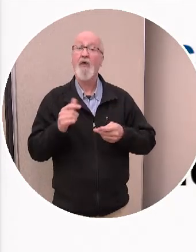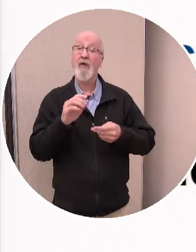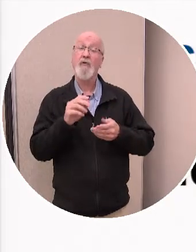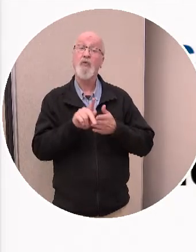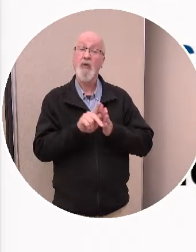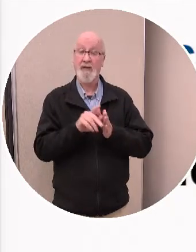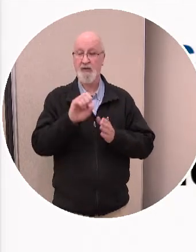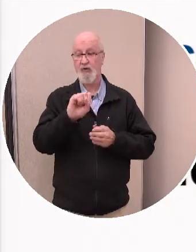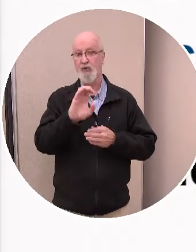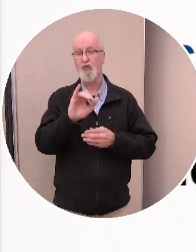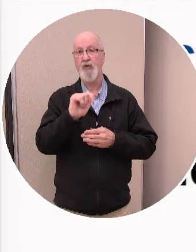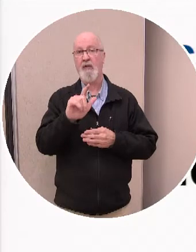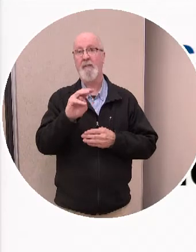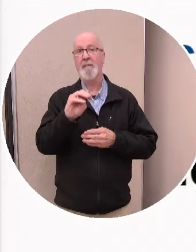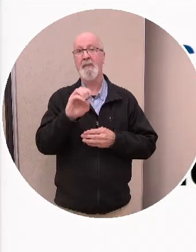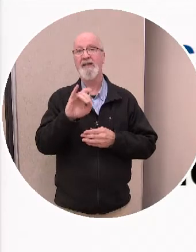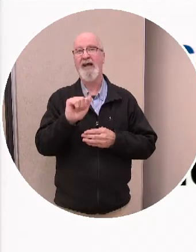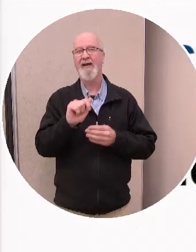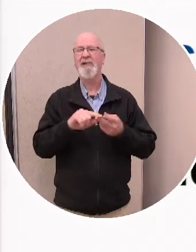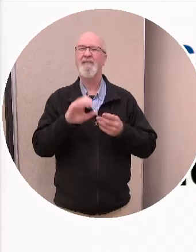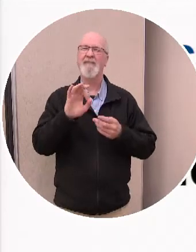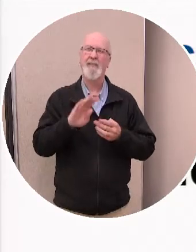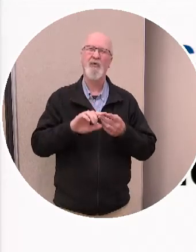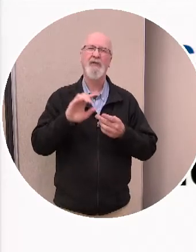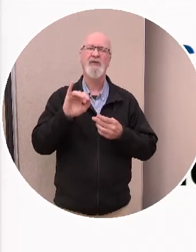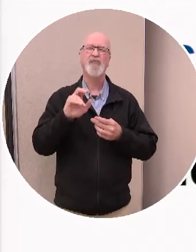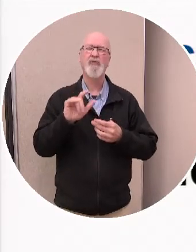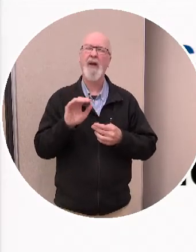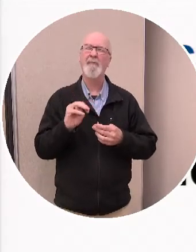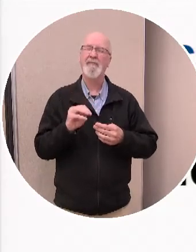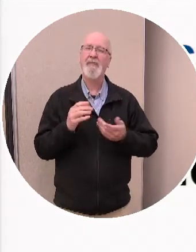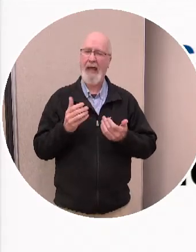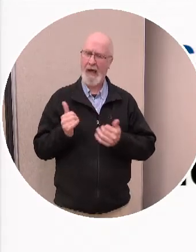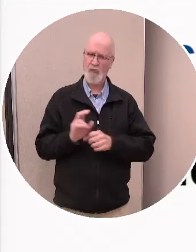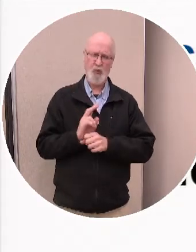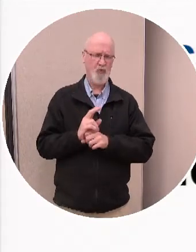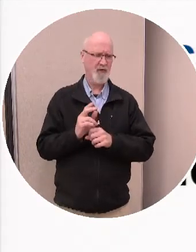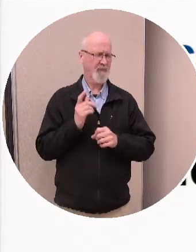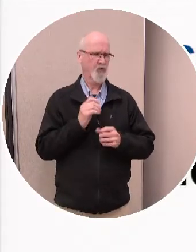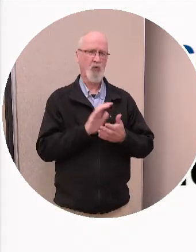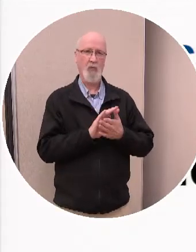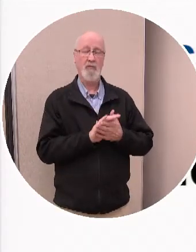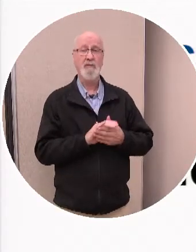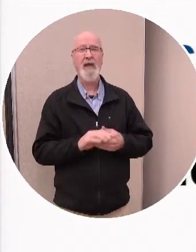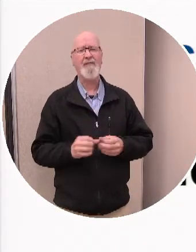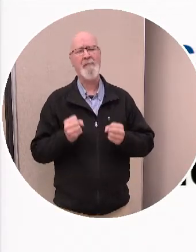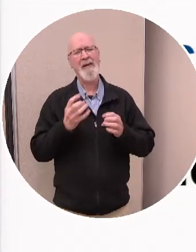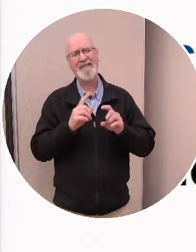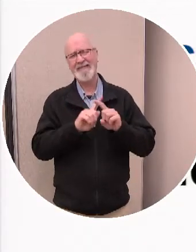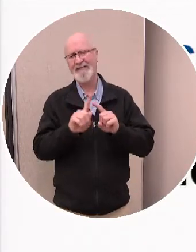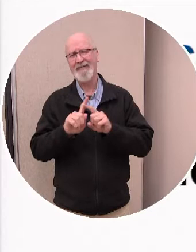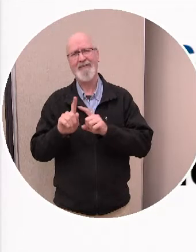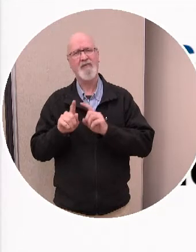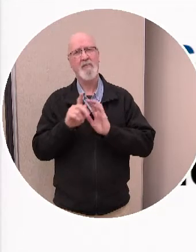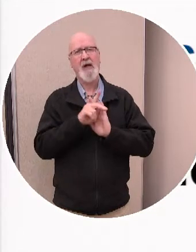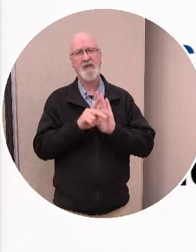media policy includes terms and conditions for student use. There's a plethora of other relevant policies that we